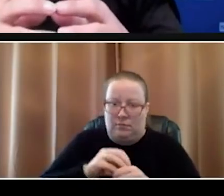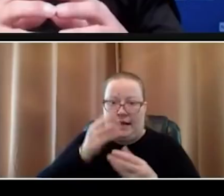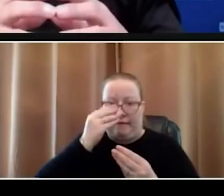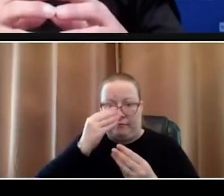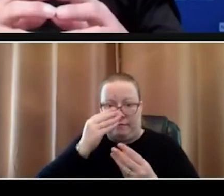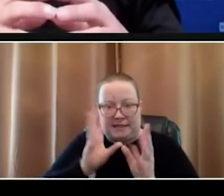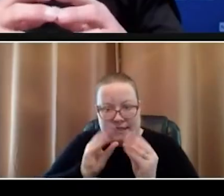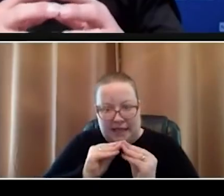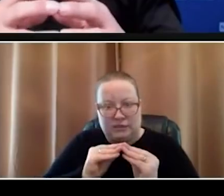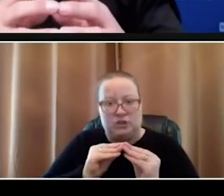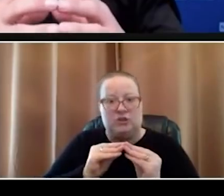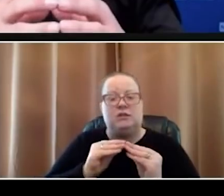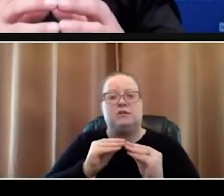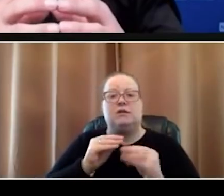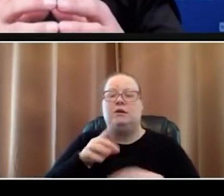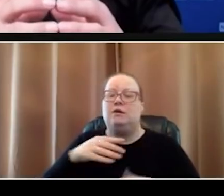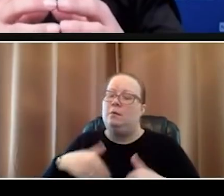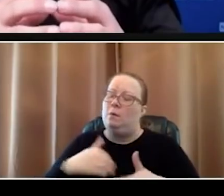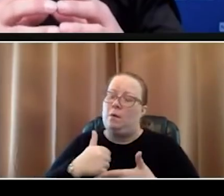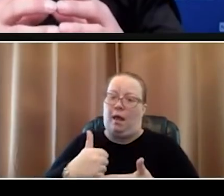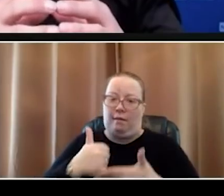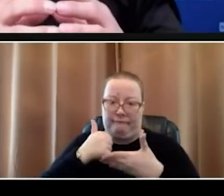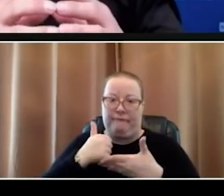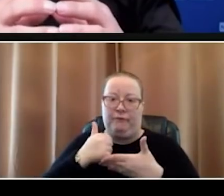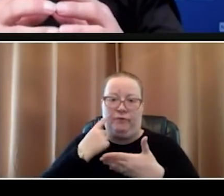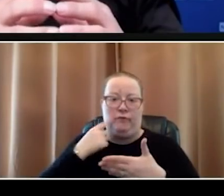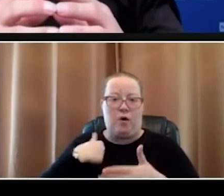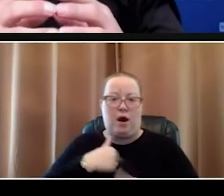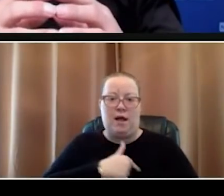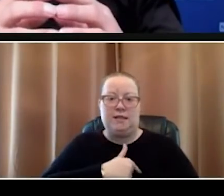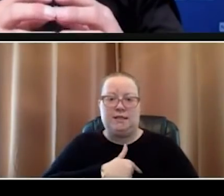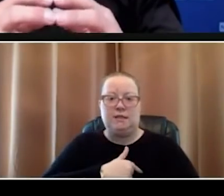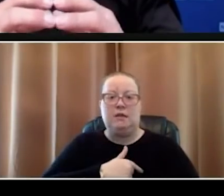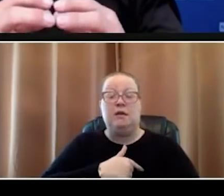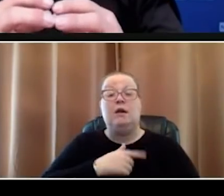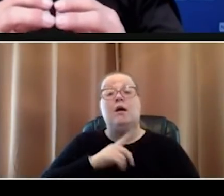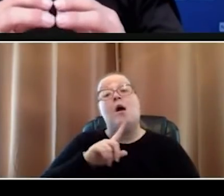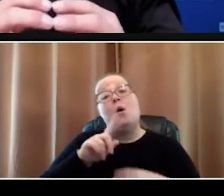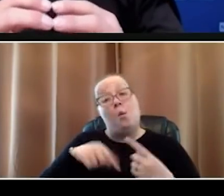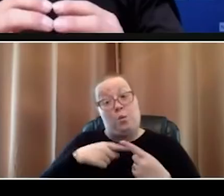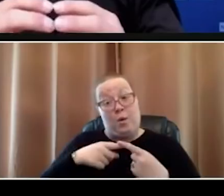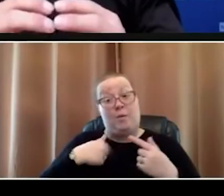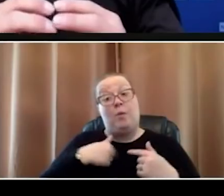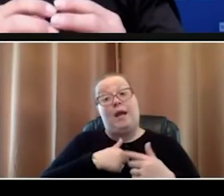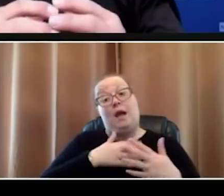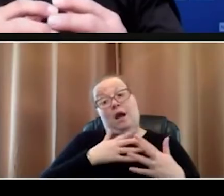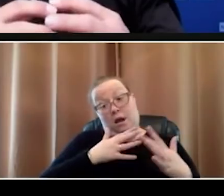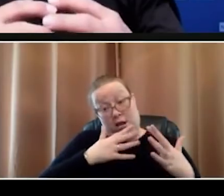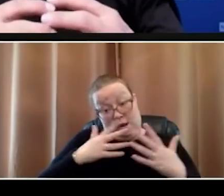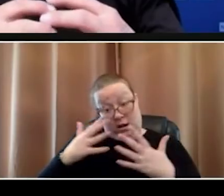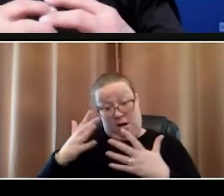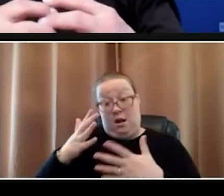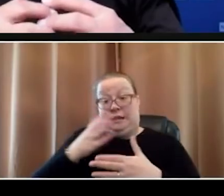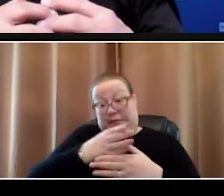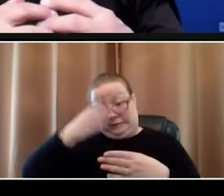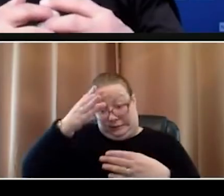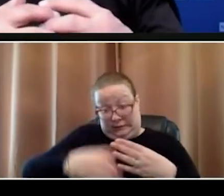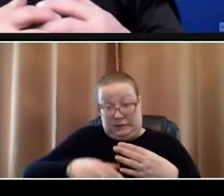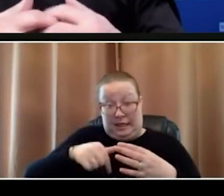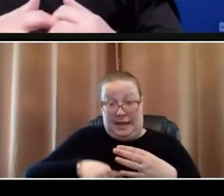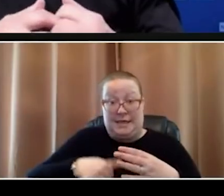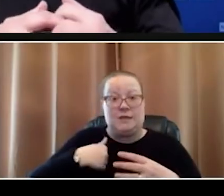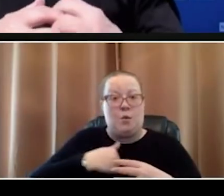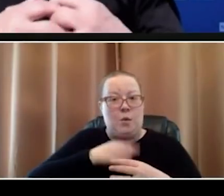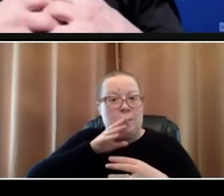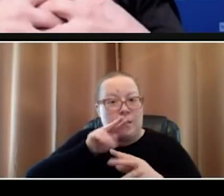they're quite helpful to us. And once we get to the other side of this, rest assured, we will be looking for you in our